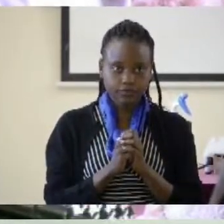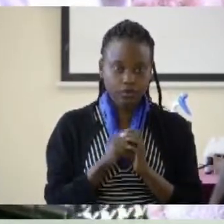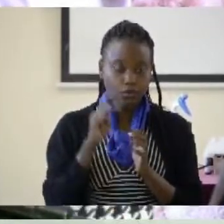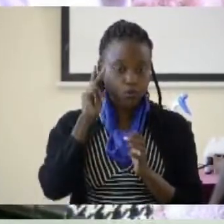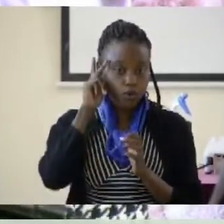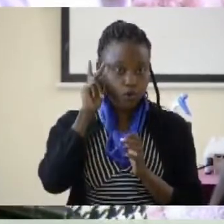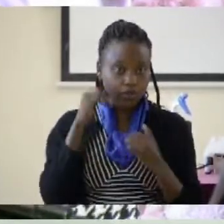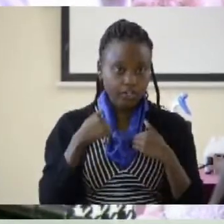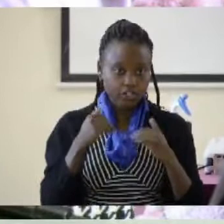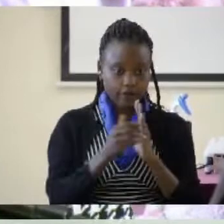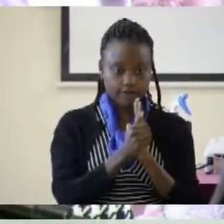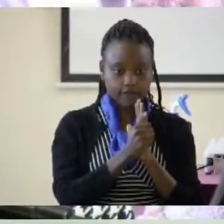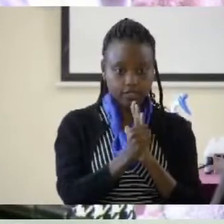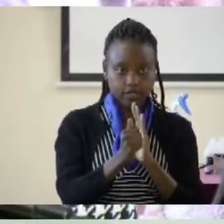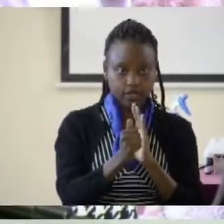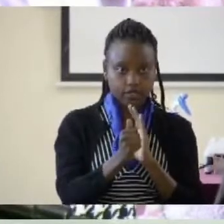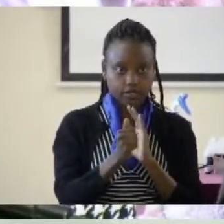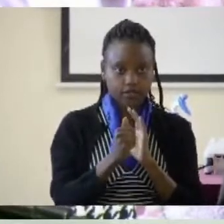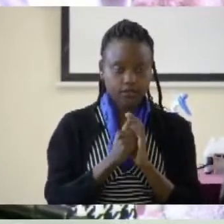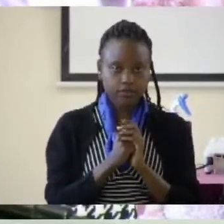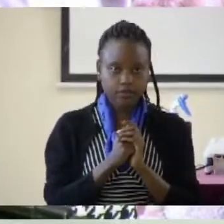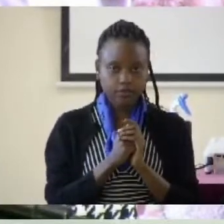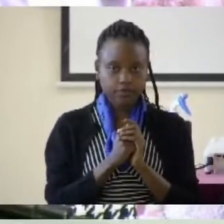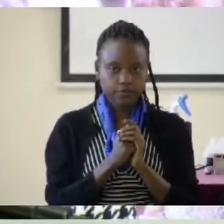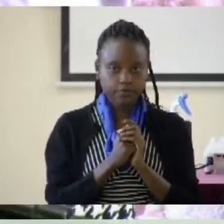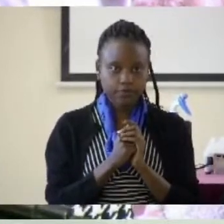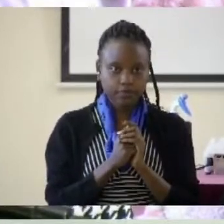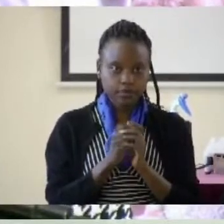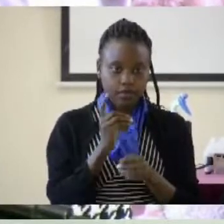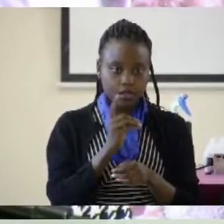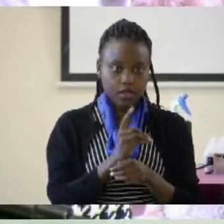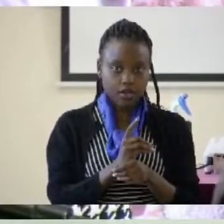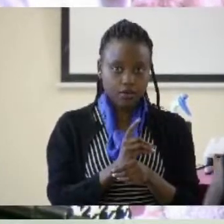knowledge and skills. As Dr.